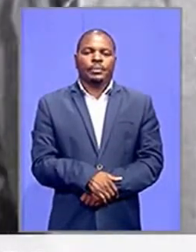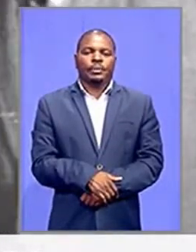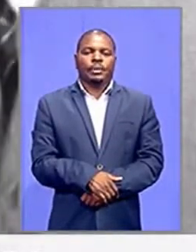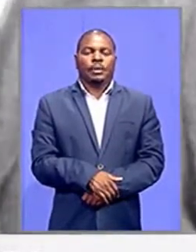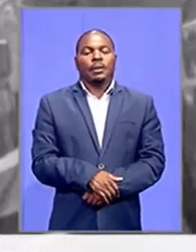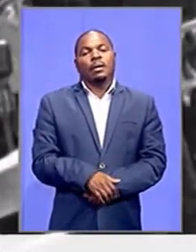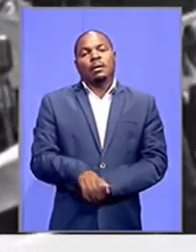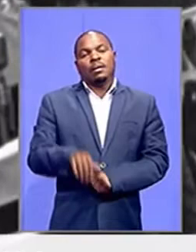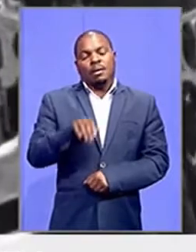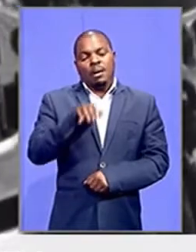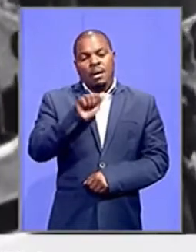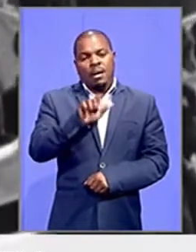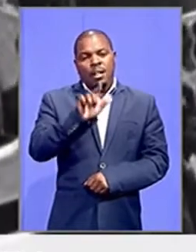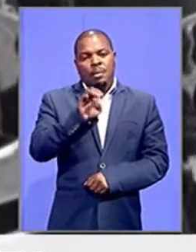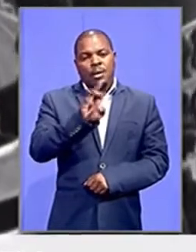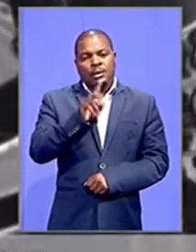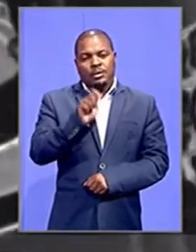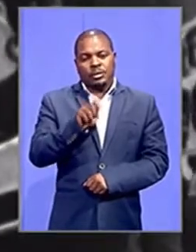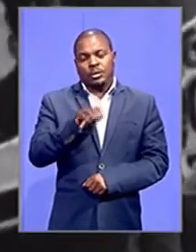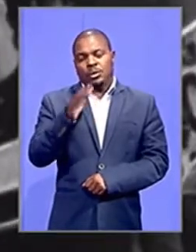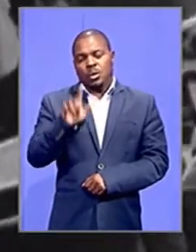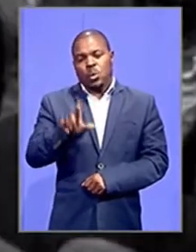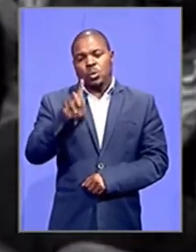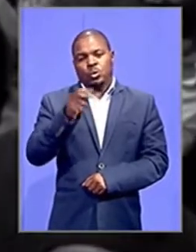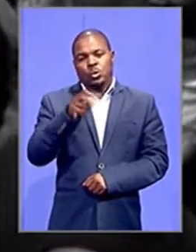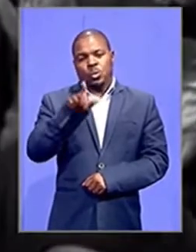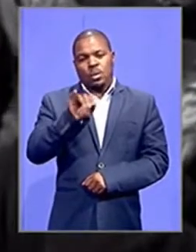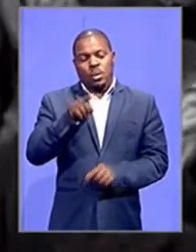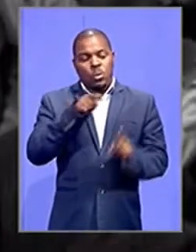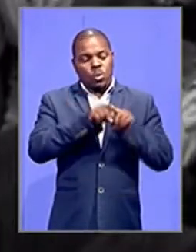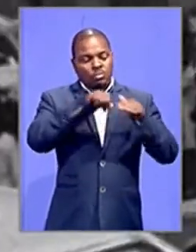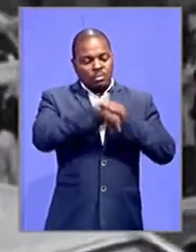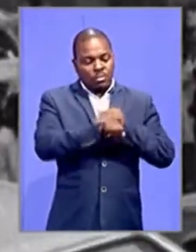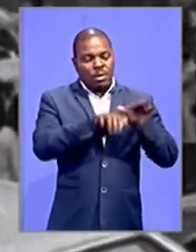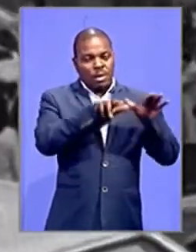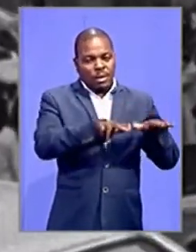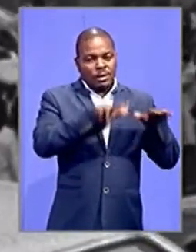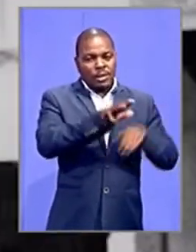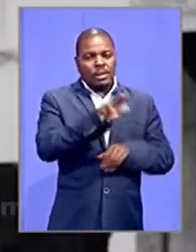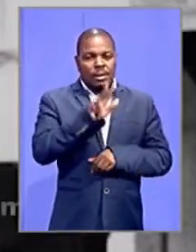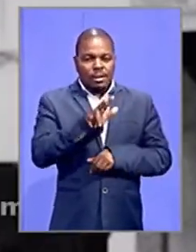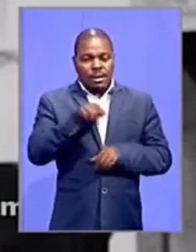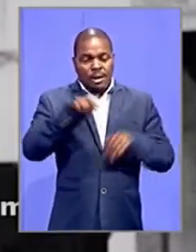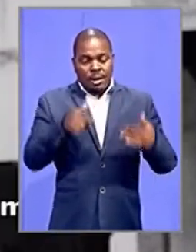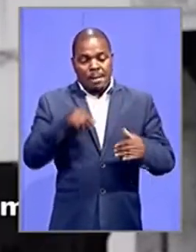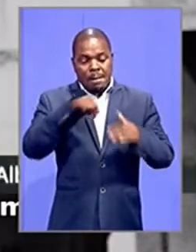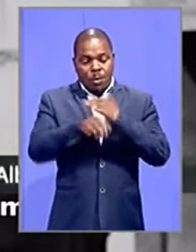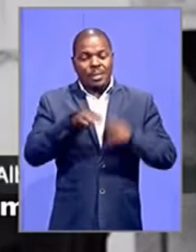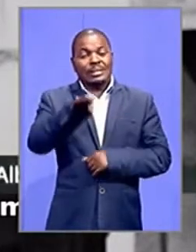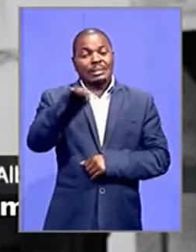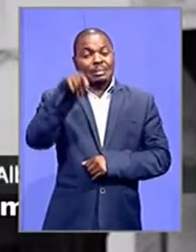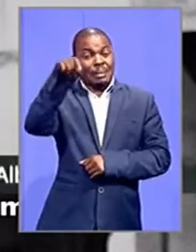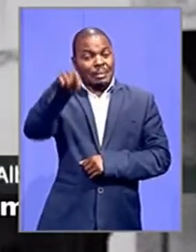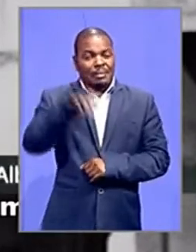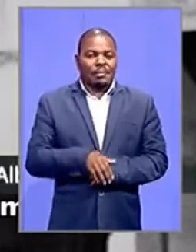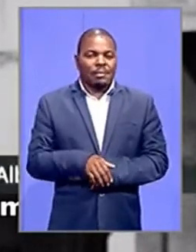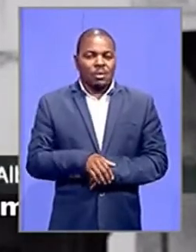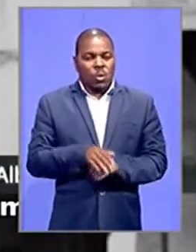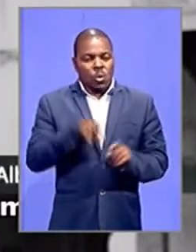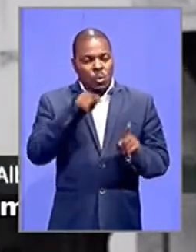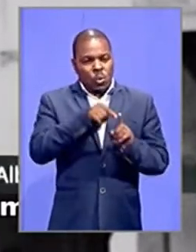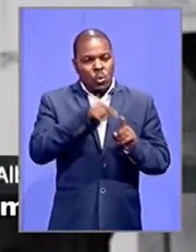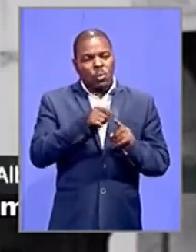Albert John Mvumbi Luthuli o belegwe ka 1898 kwa Rhodesia e ga jana itsegeng ka Zimbabwe mme ke ngwana